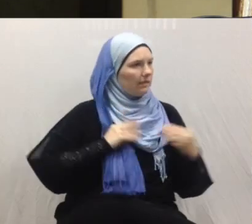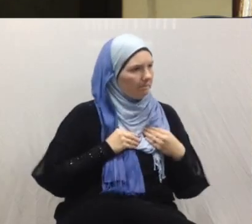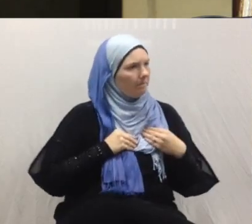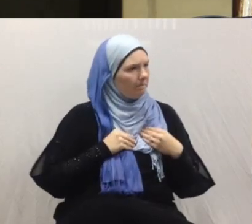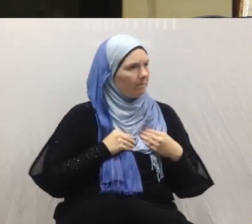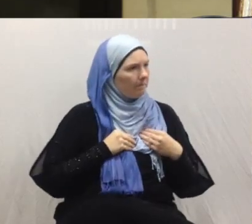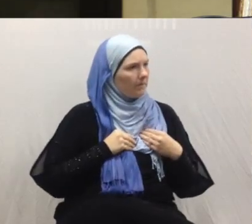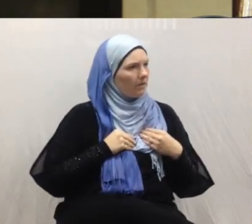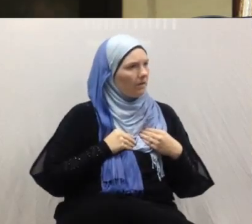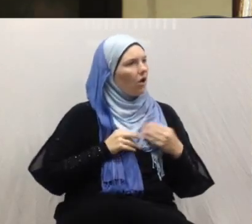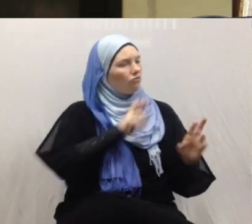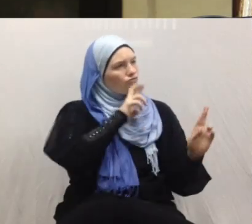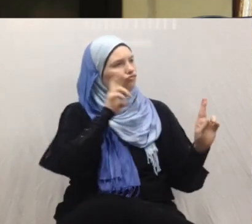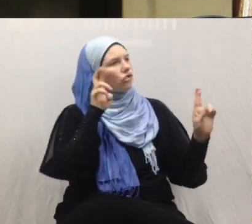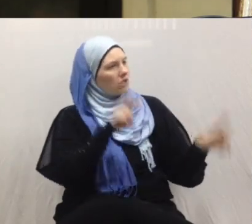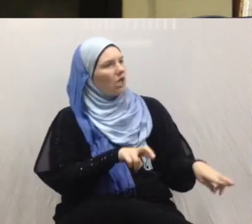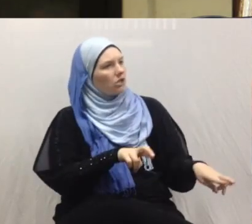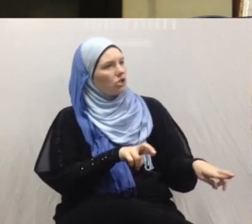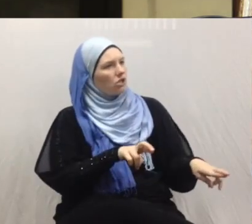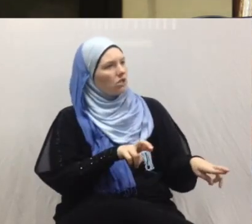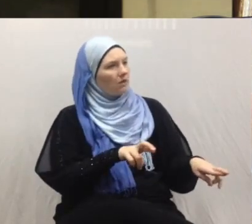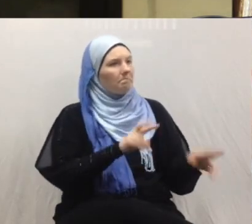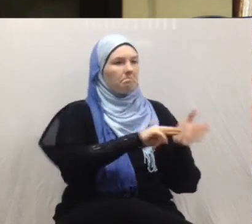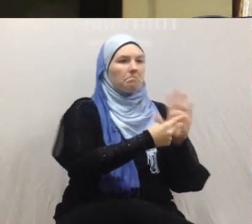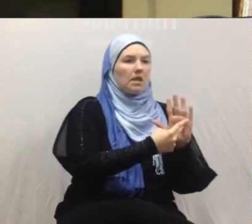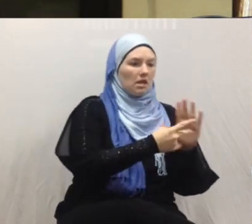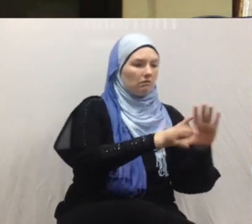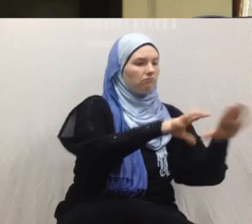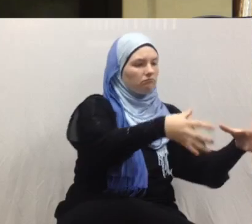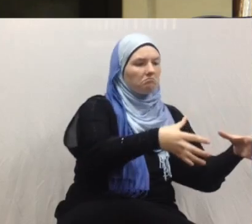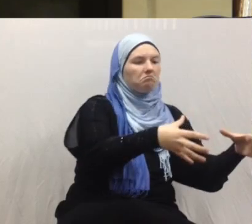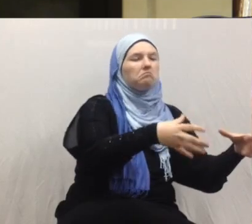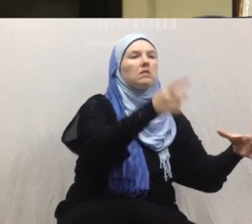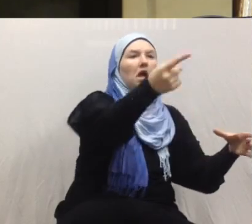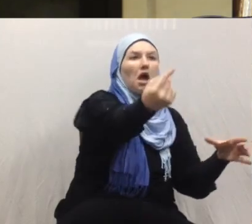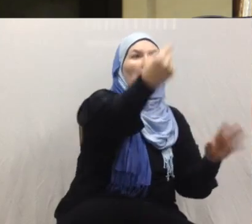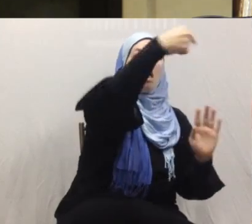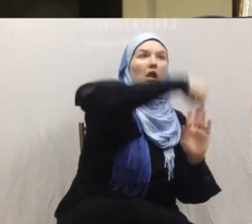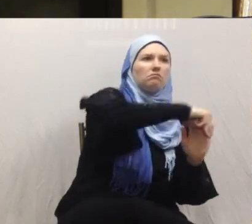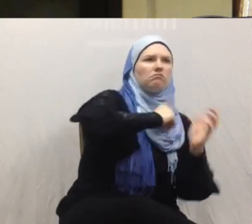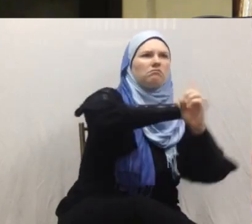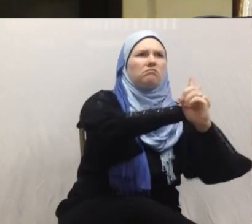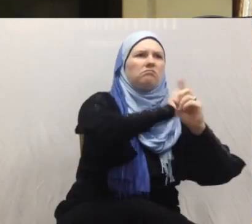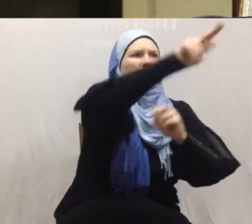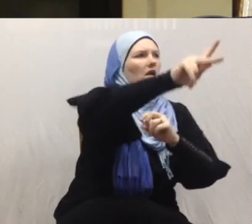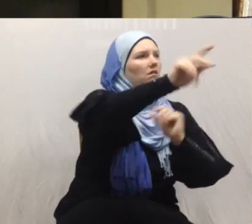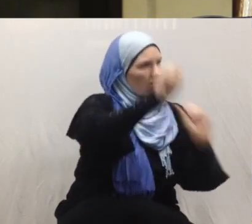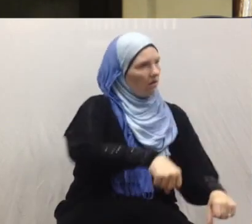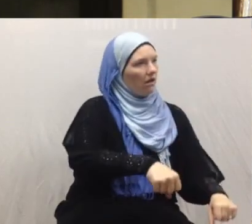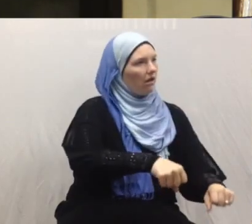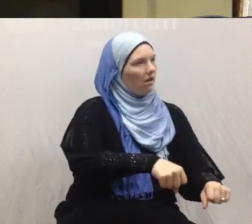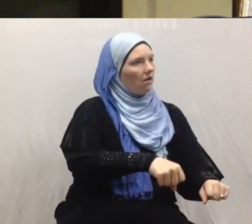a reaction, and an action of self-defense is a reaction to attack and aggression. But he would